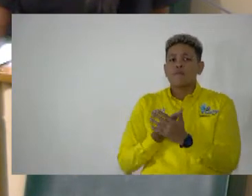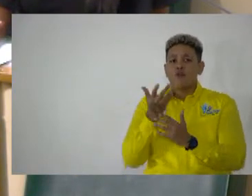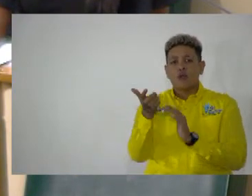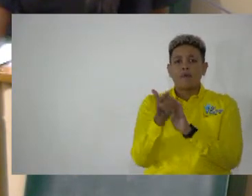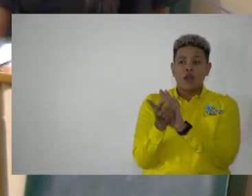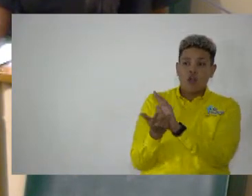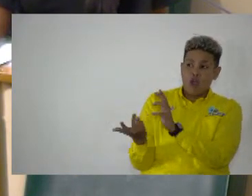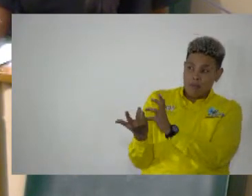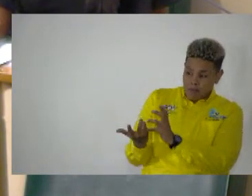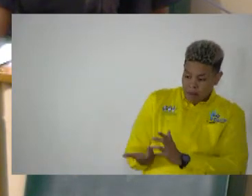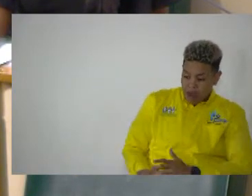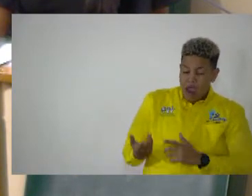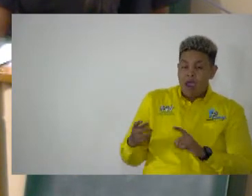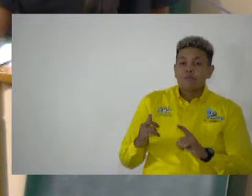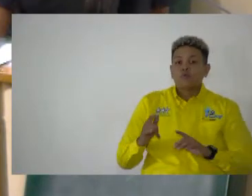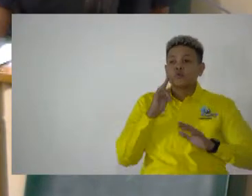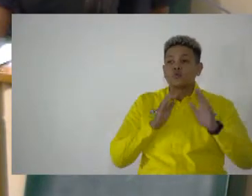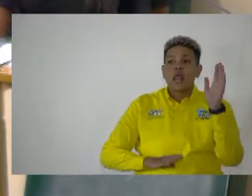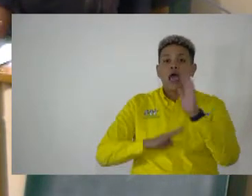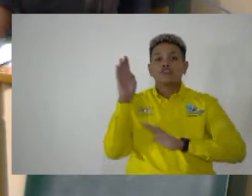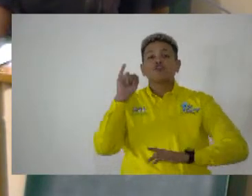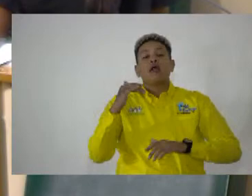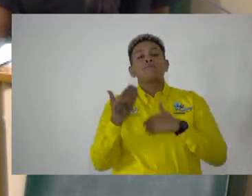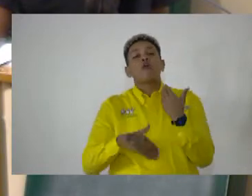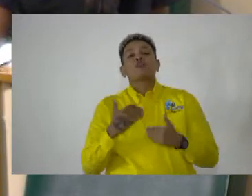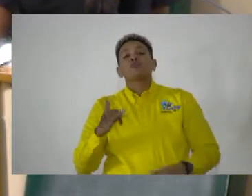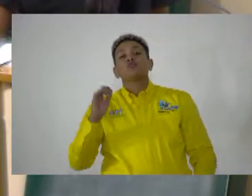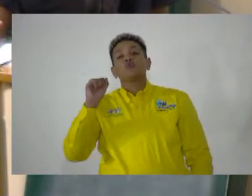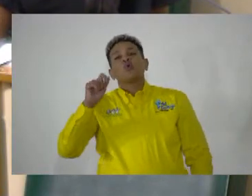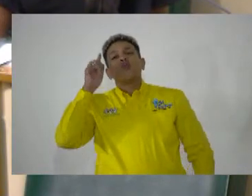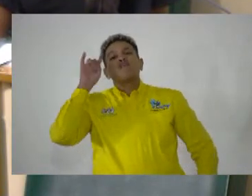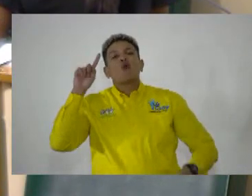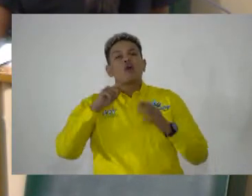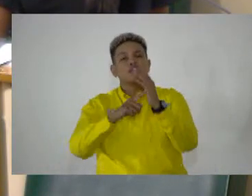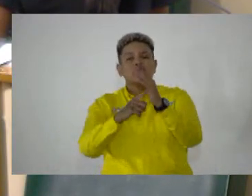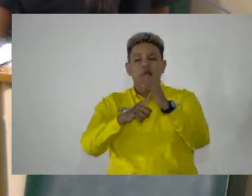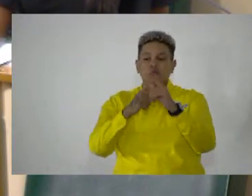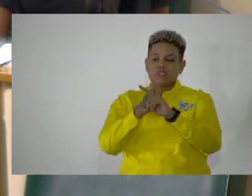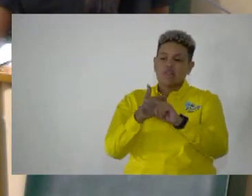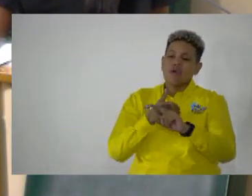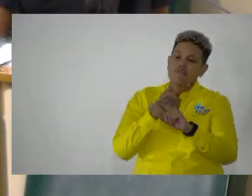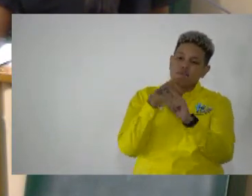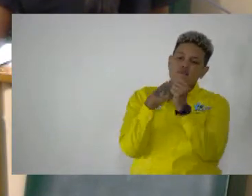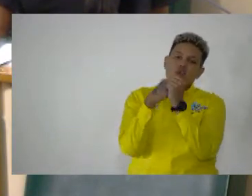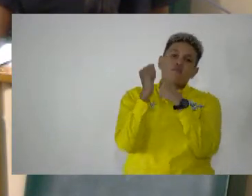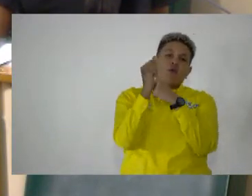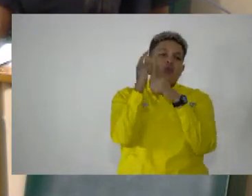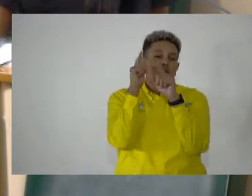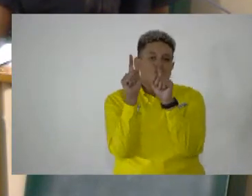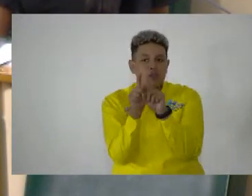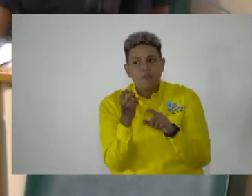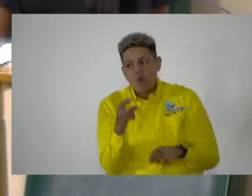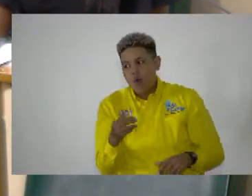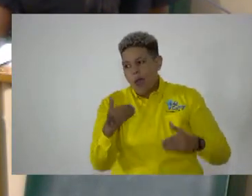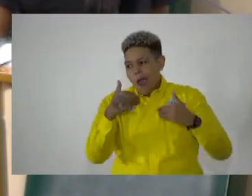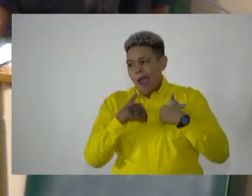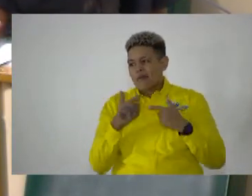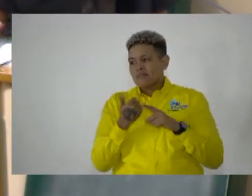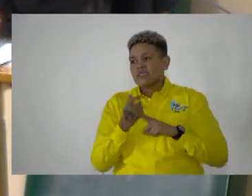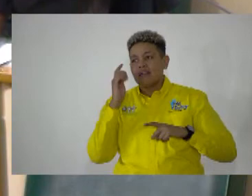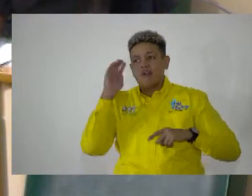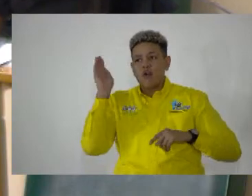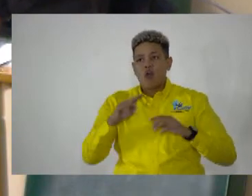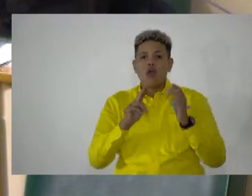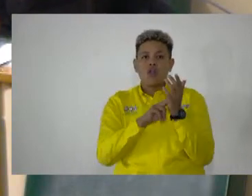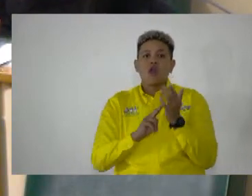law that would accelerate the process, which could be, for example, having framework agreements or having all the